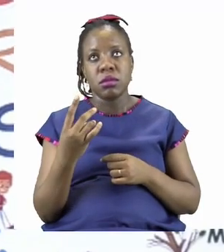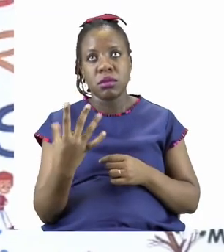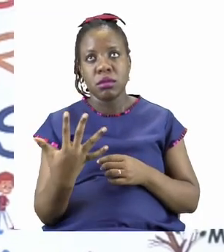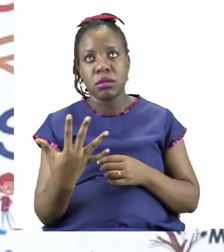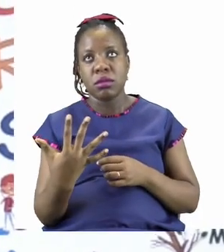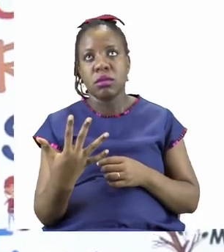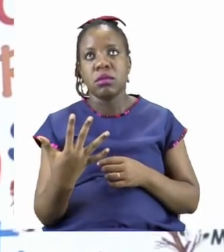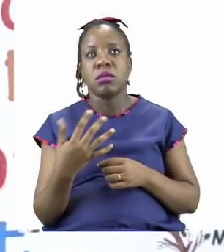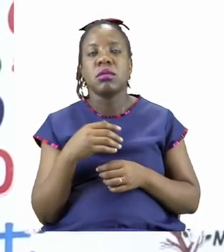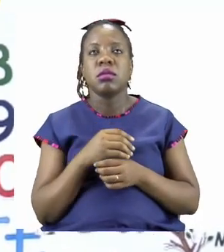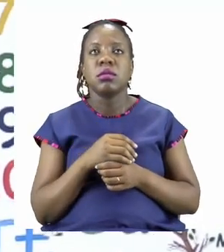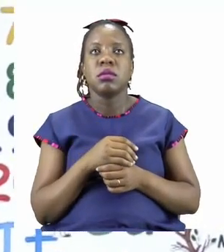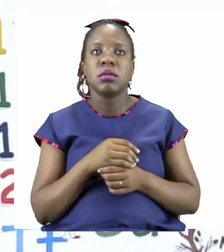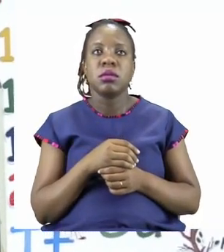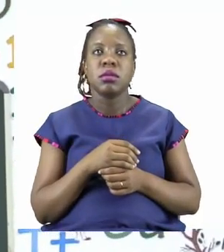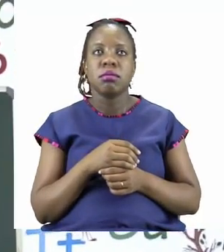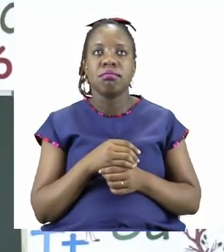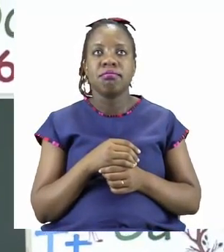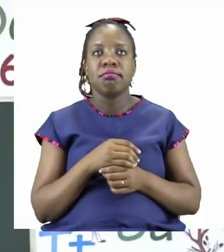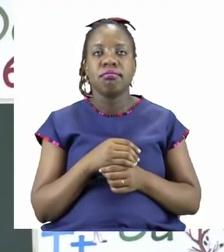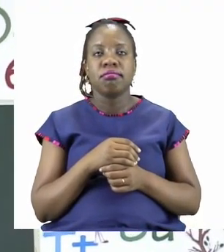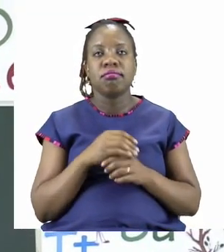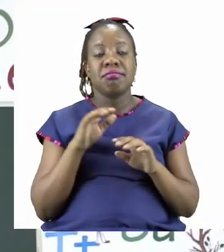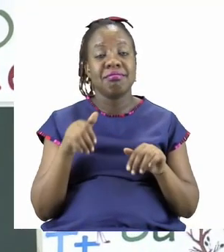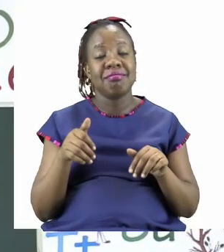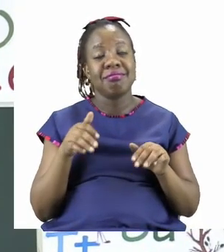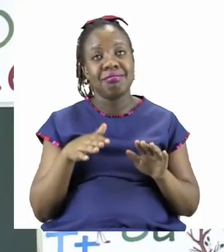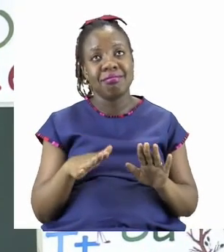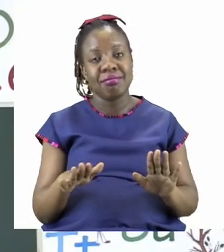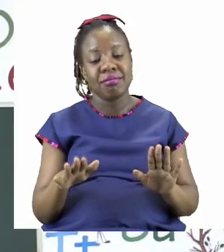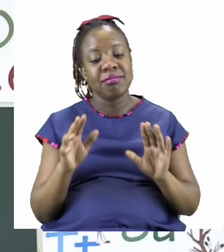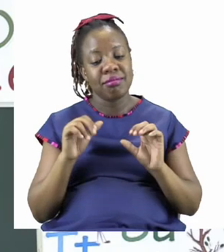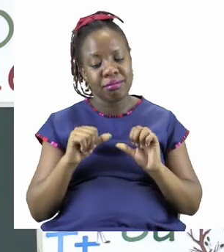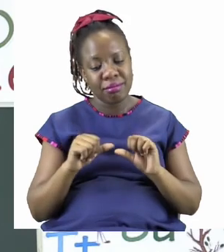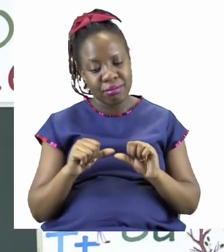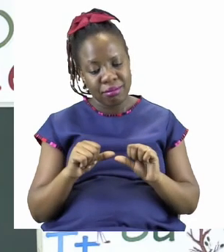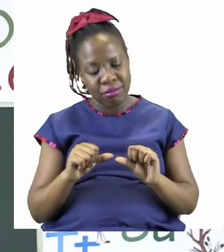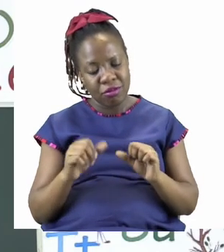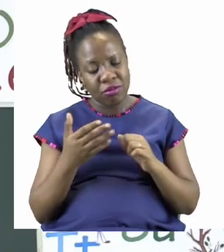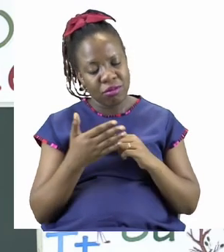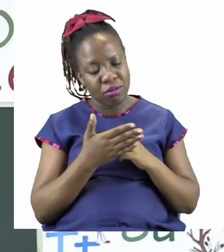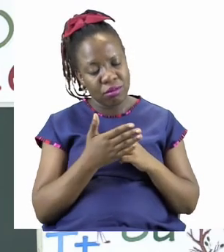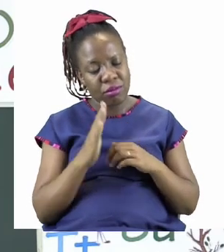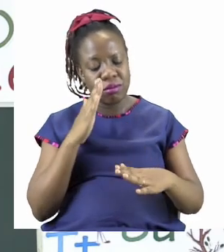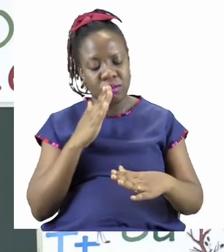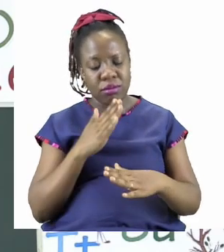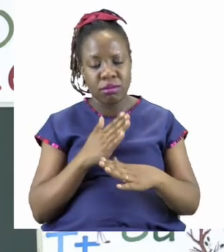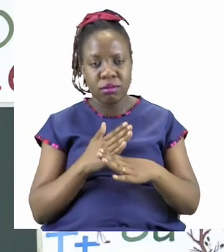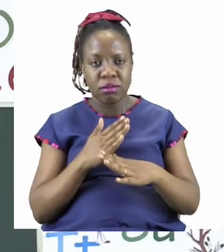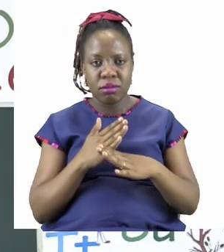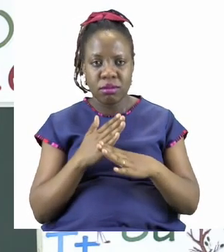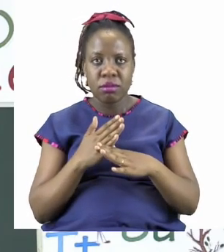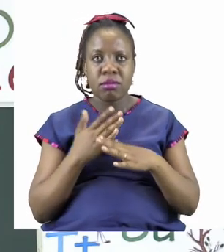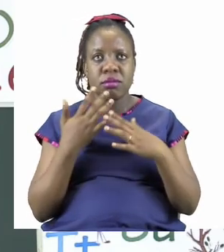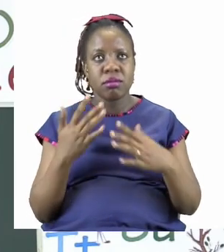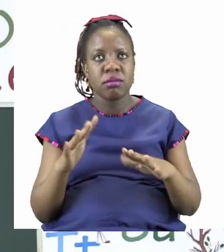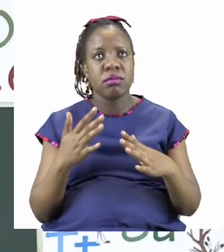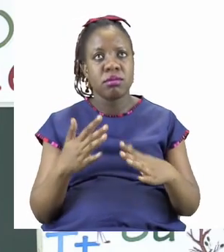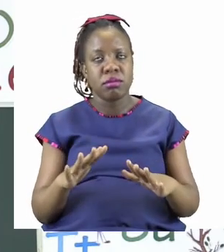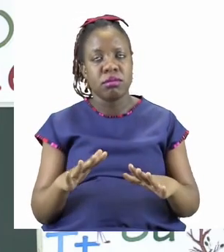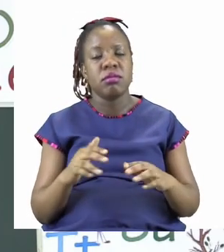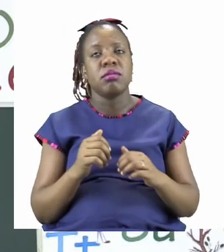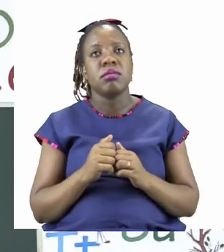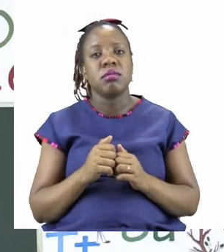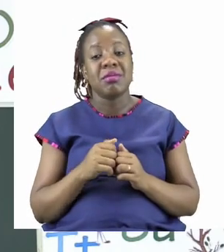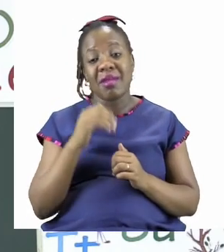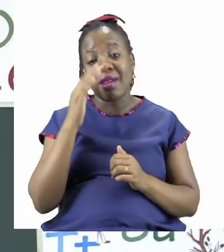75. Now boys and girls, I want you to go ahead and try to do all of your sums on your own. I know you can do